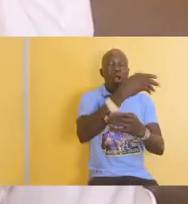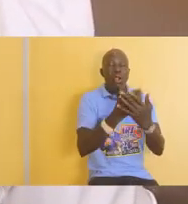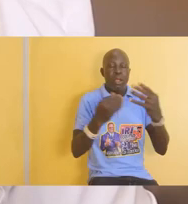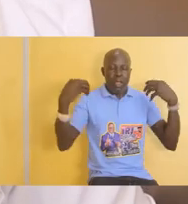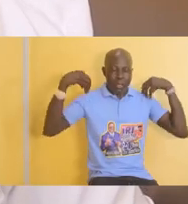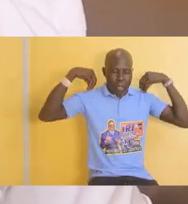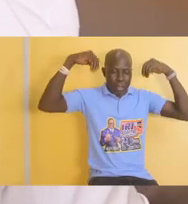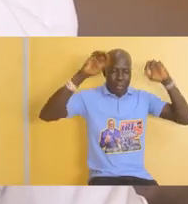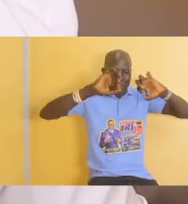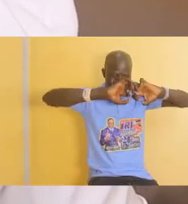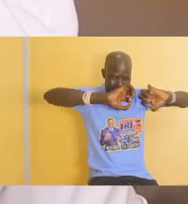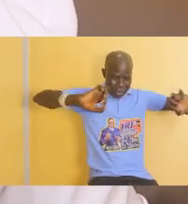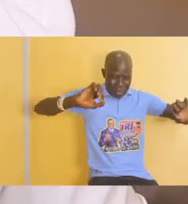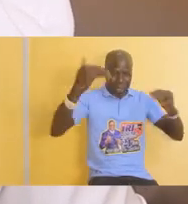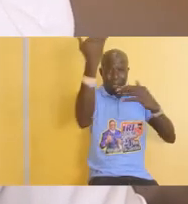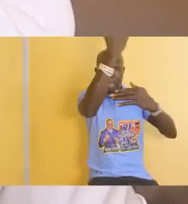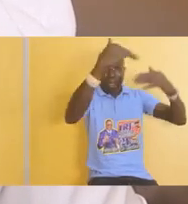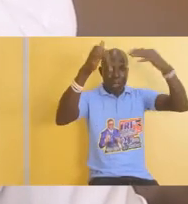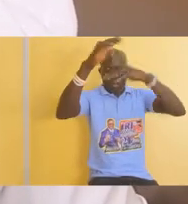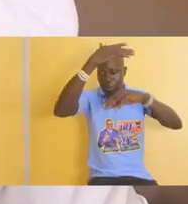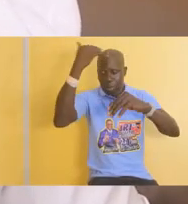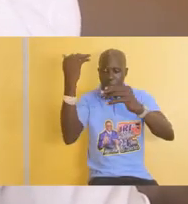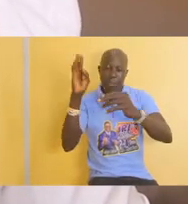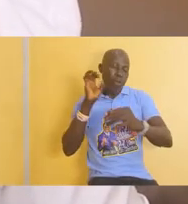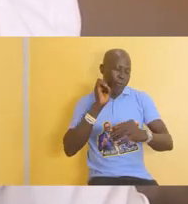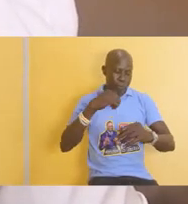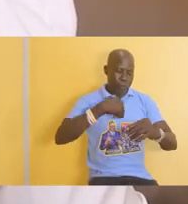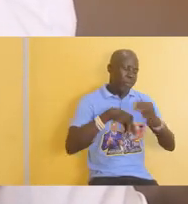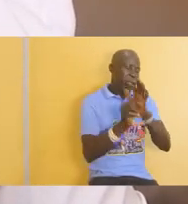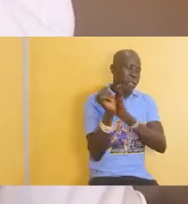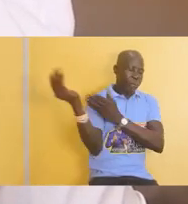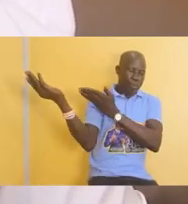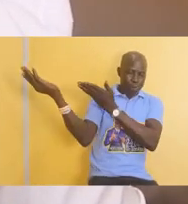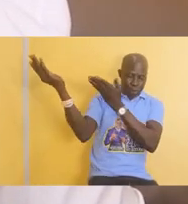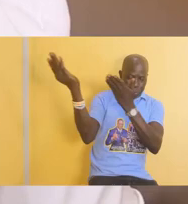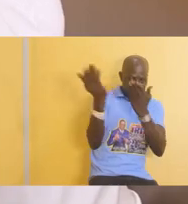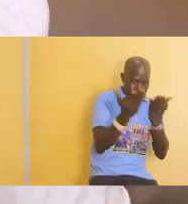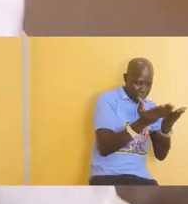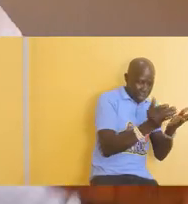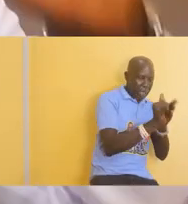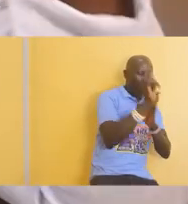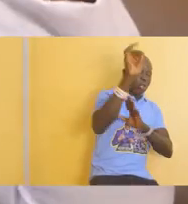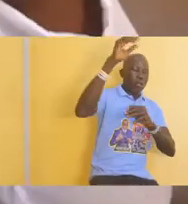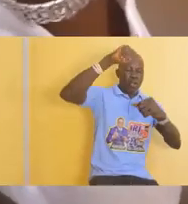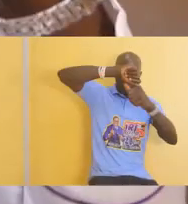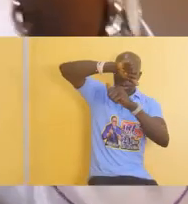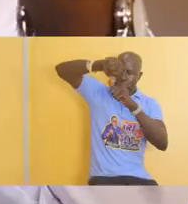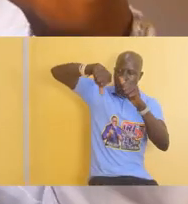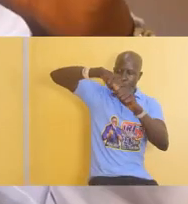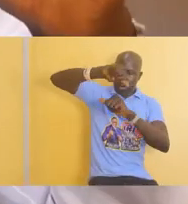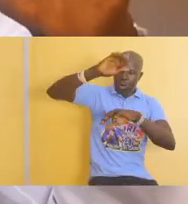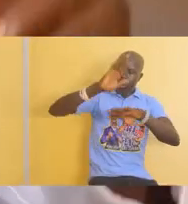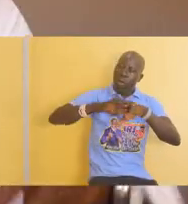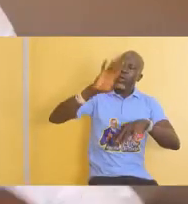1993, the angels opened the heaven because of me. What the bill sokale, and they brought out the horn, and one